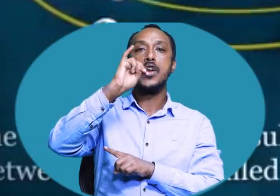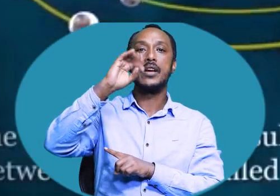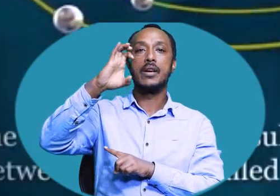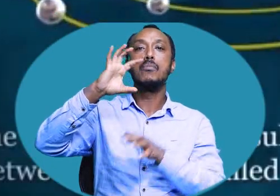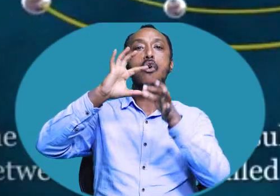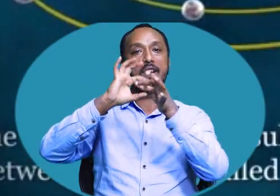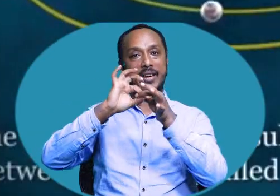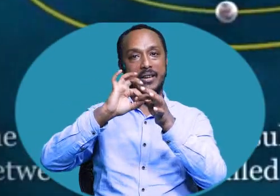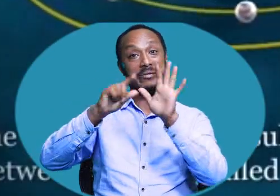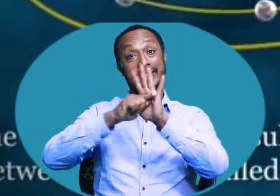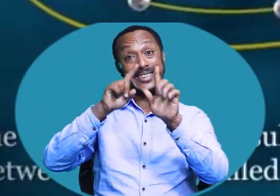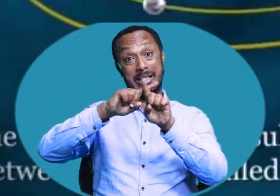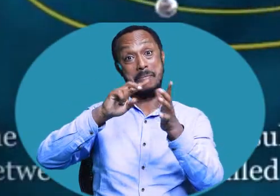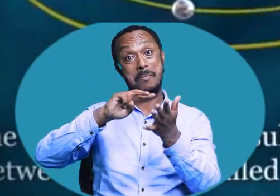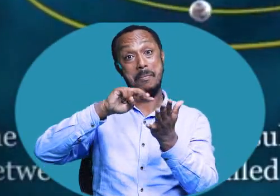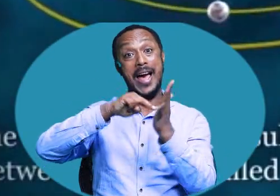bonding.